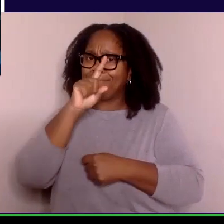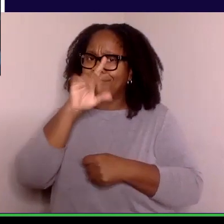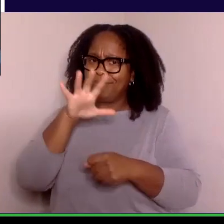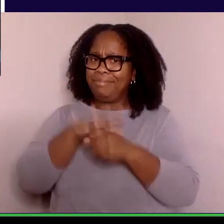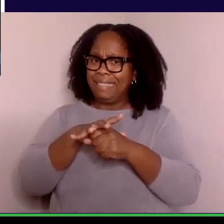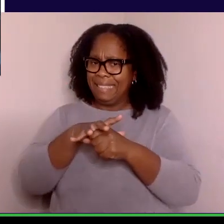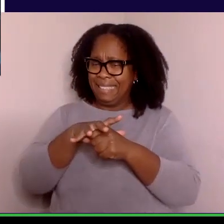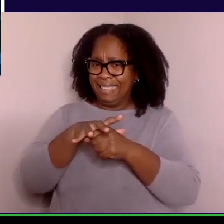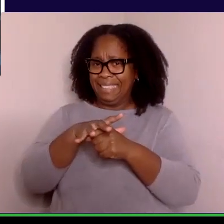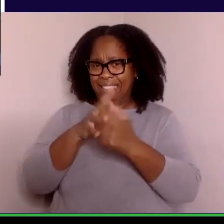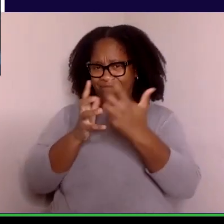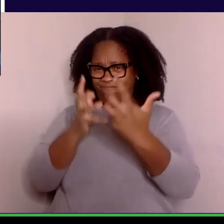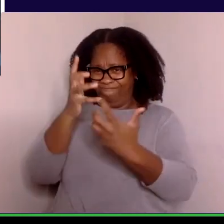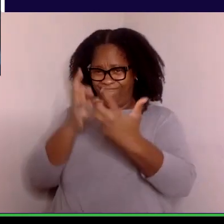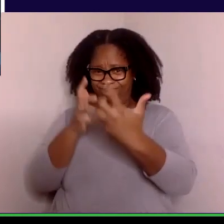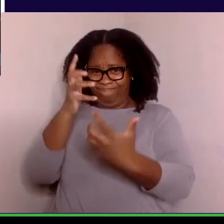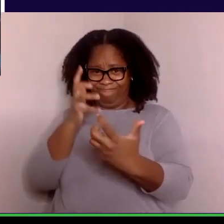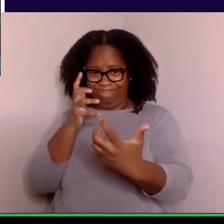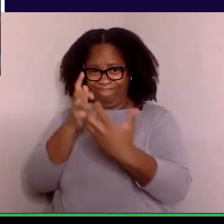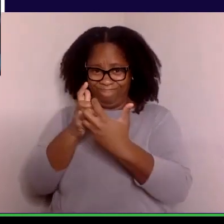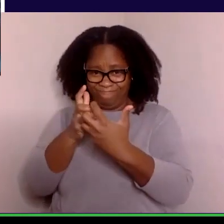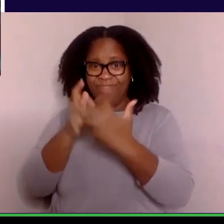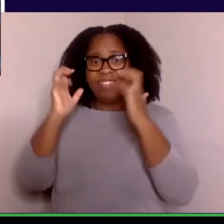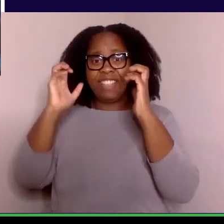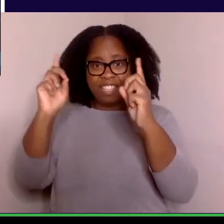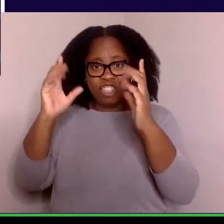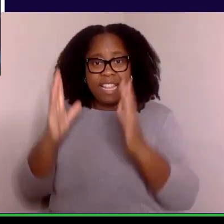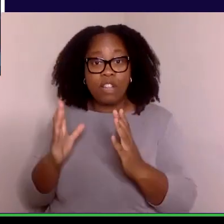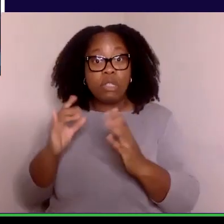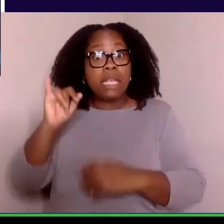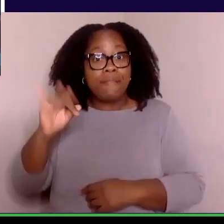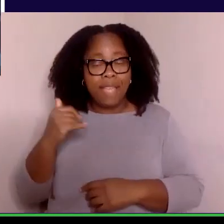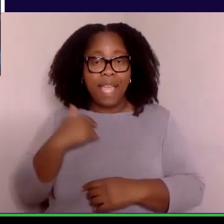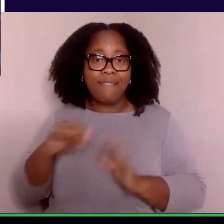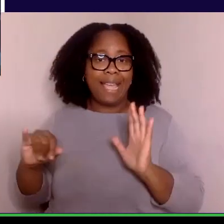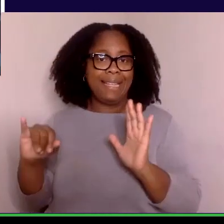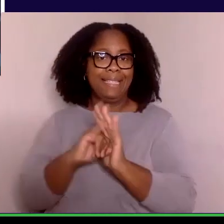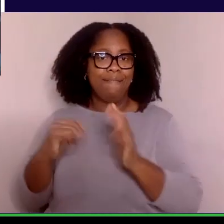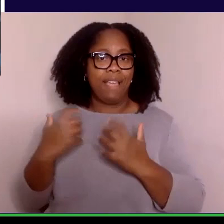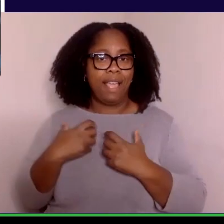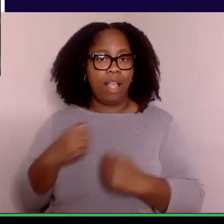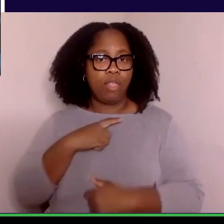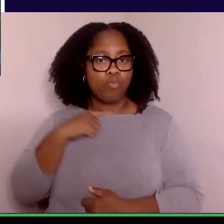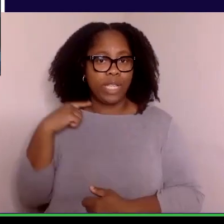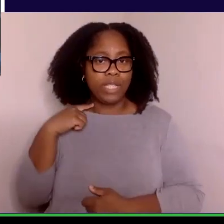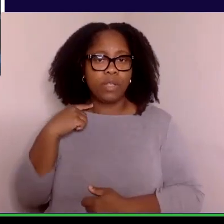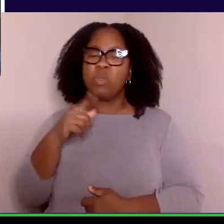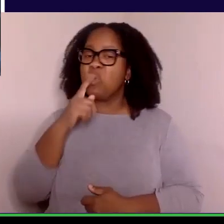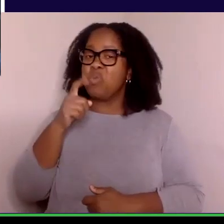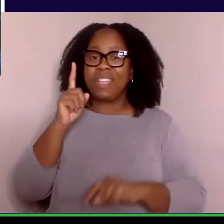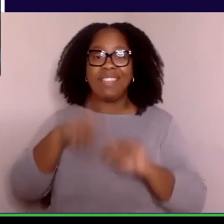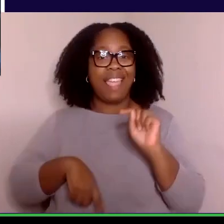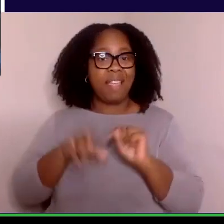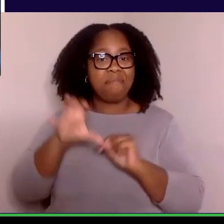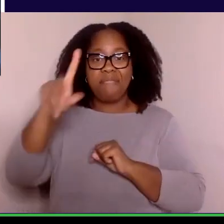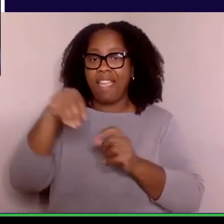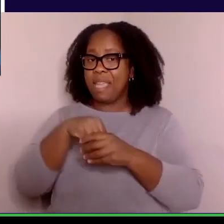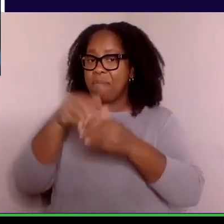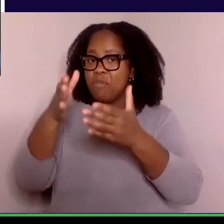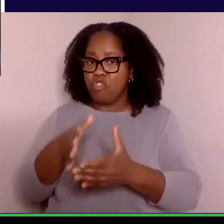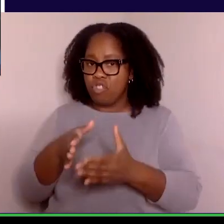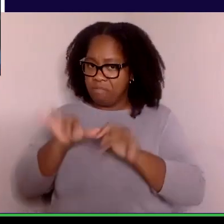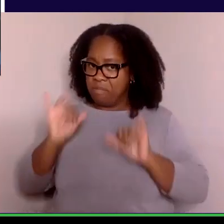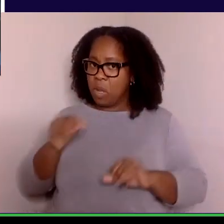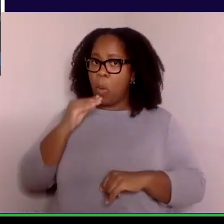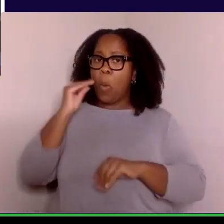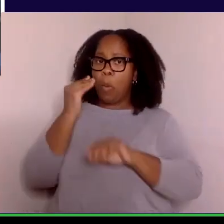accommodate educators with identified health risk who need to stay remote. But we also know that many of us